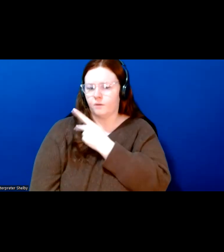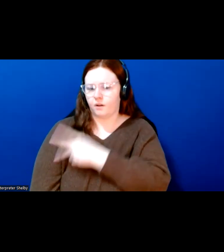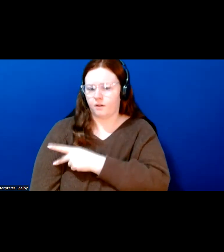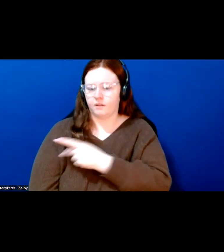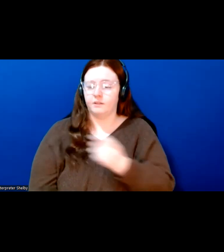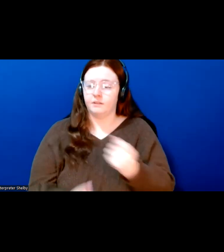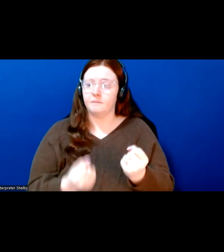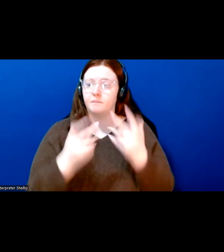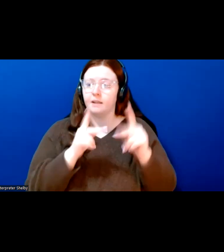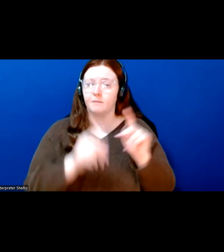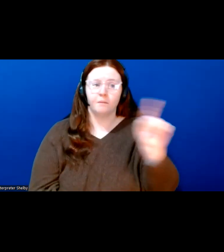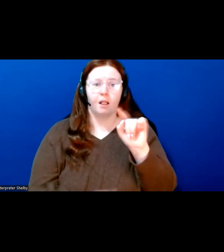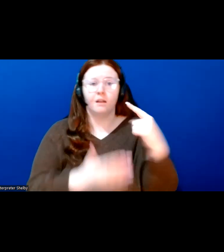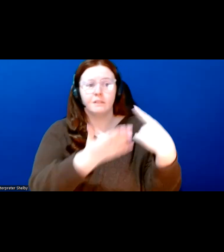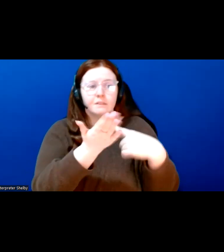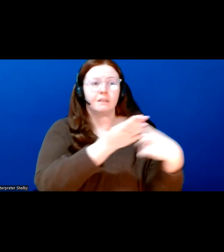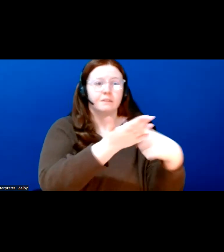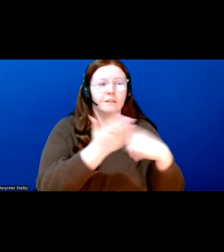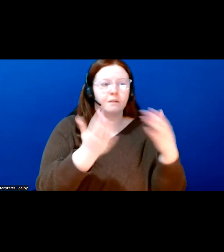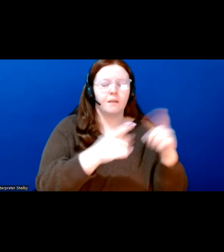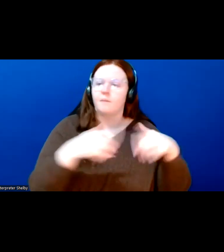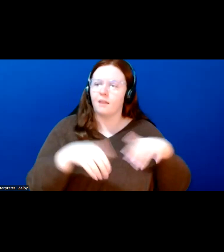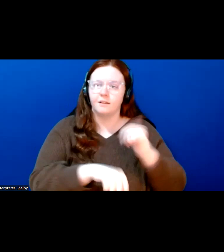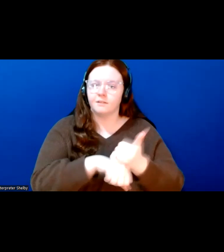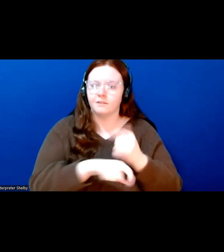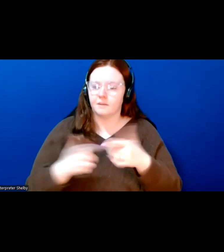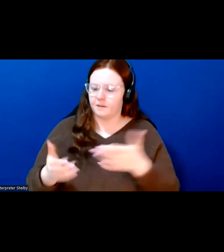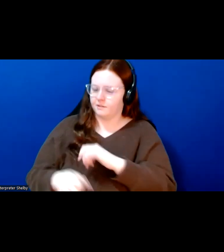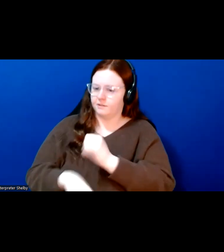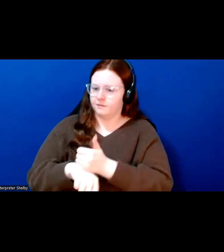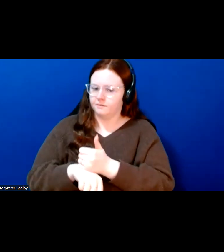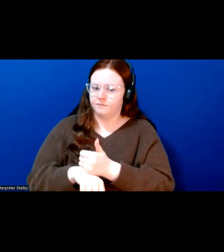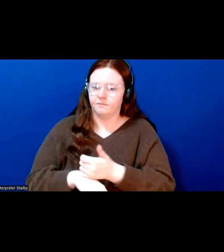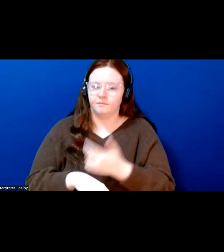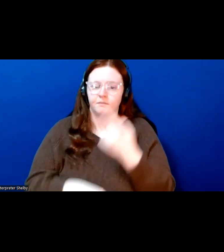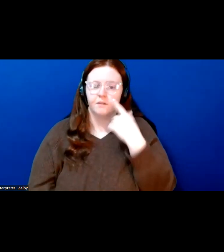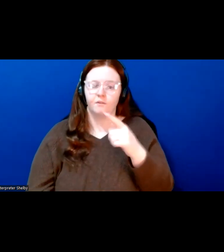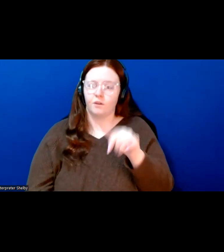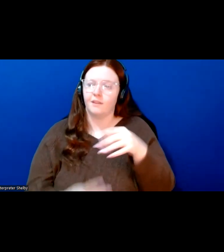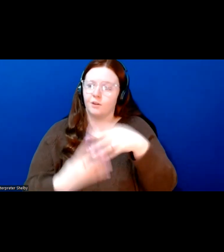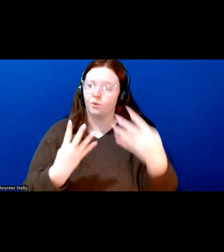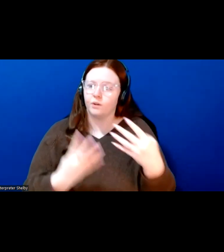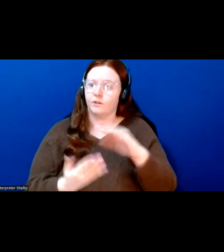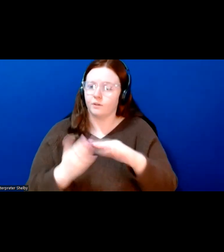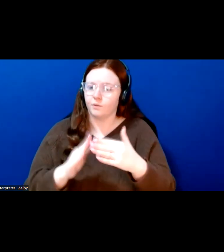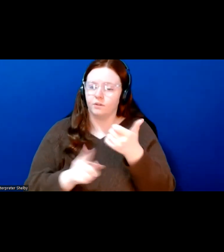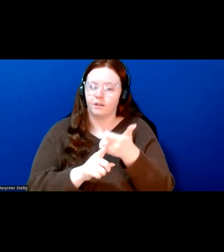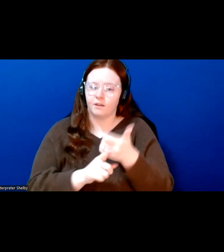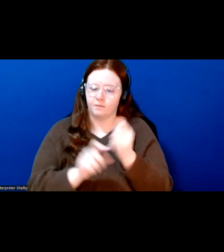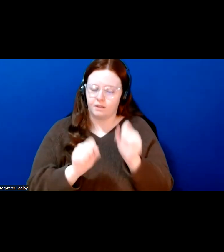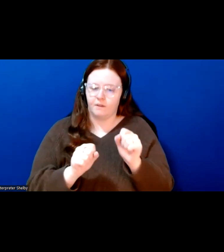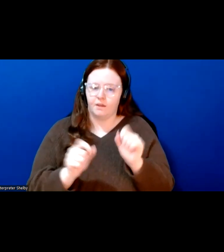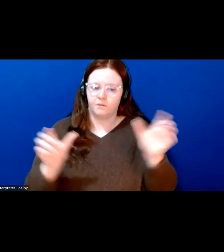been talking about for a really long time. Having that dedicated space for the 2S LGBTQI+ community to go, to connect,